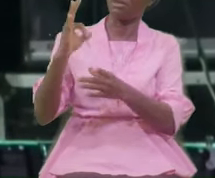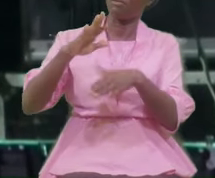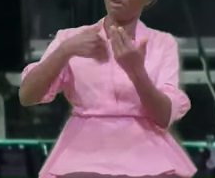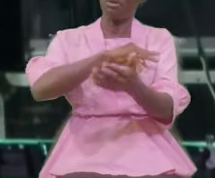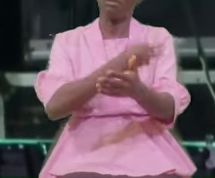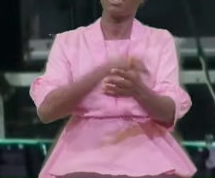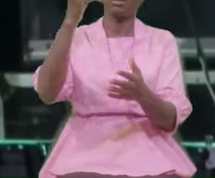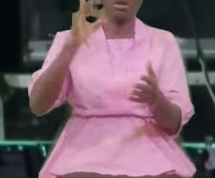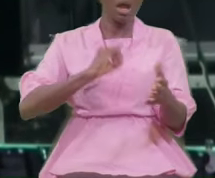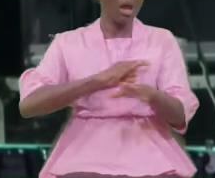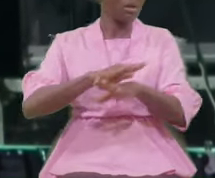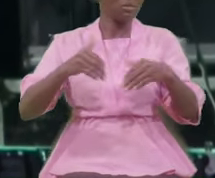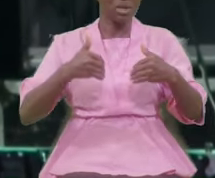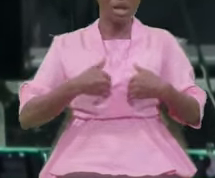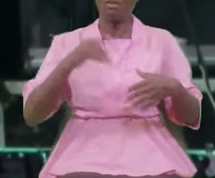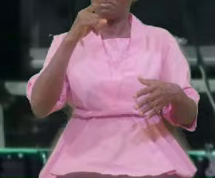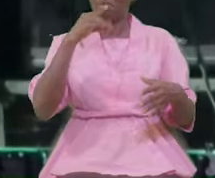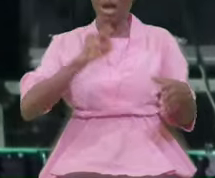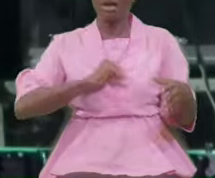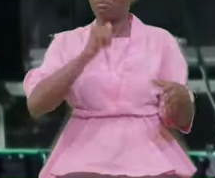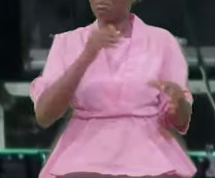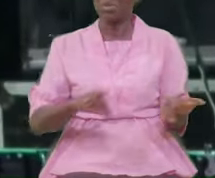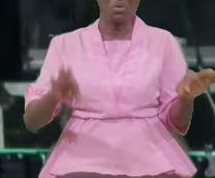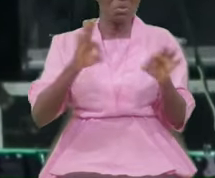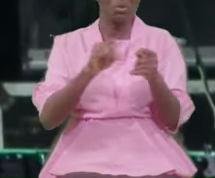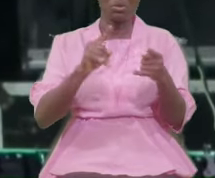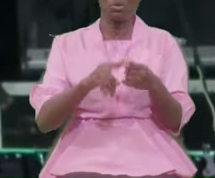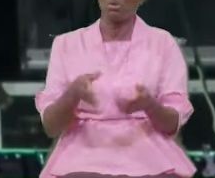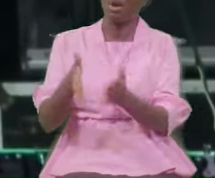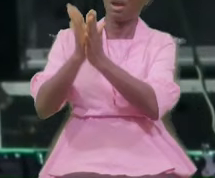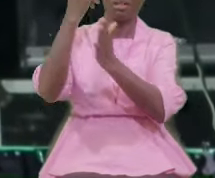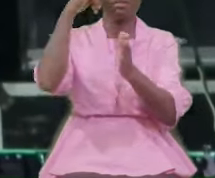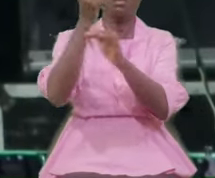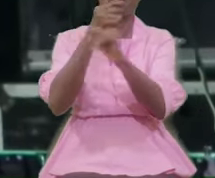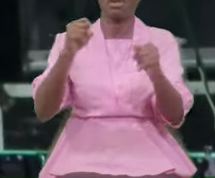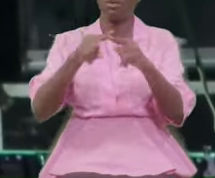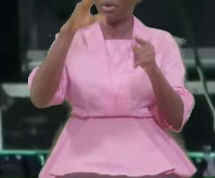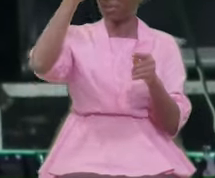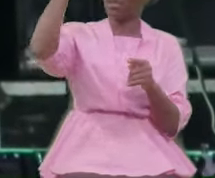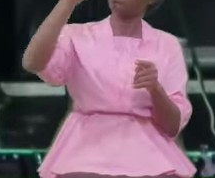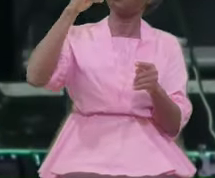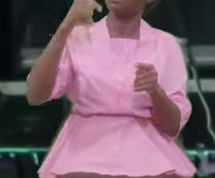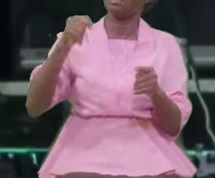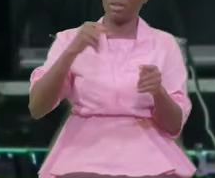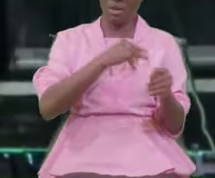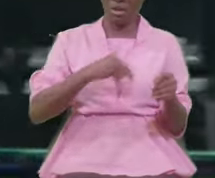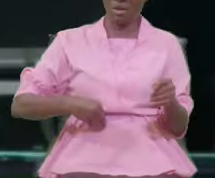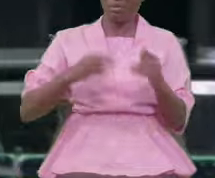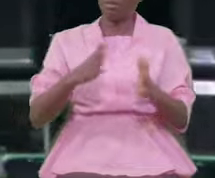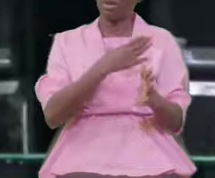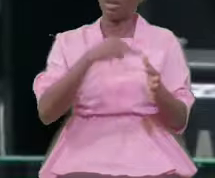k and he is the He is the mediator and he gr Wala siguro kay